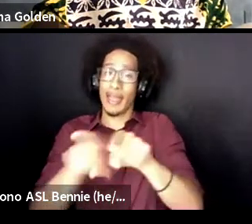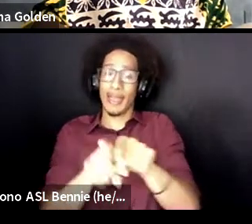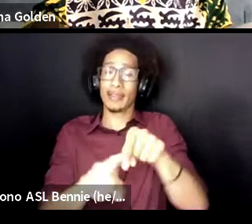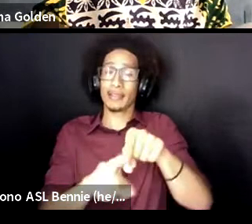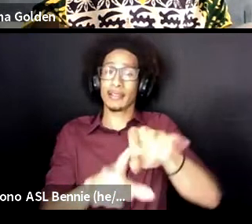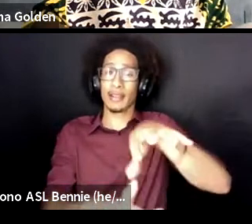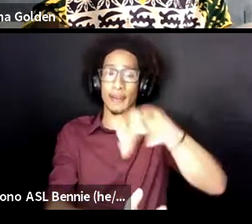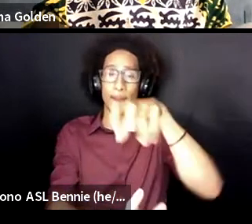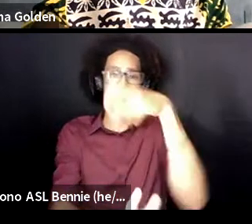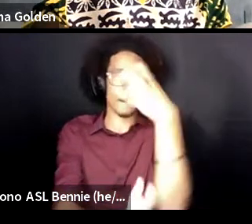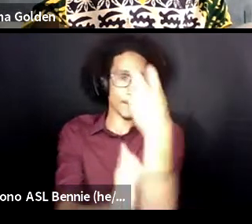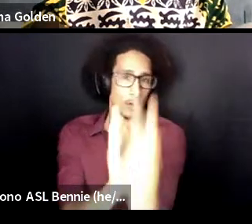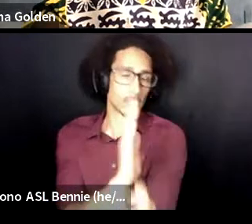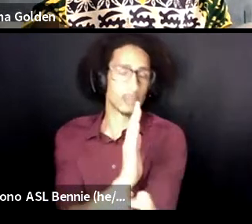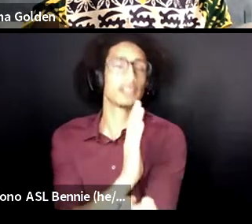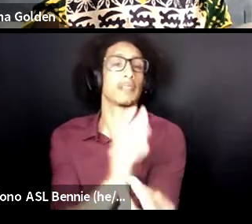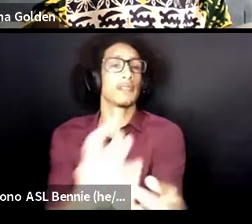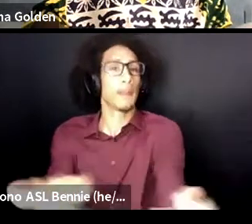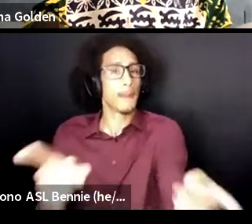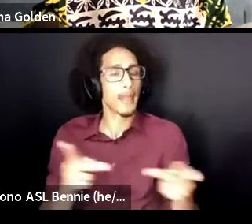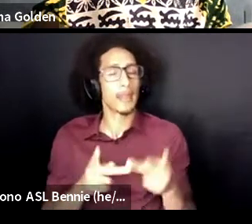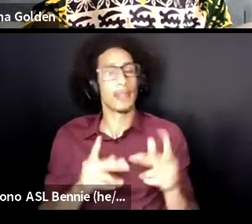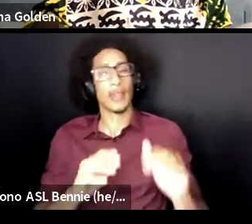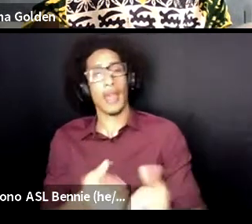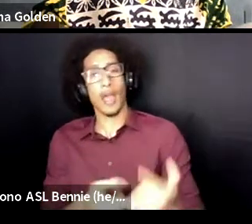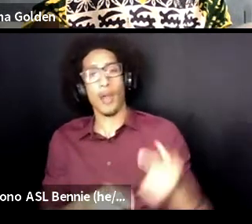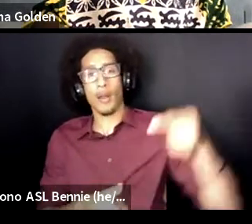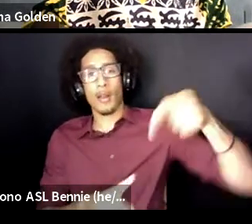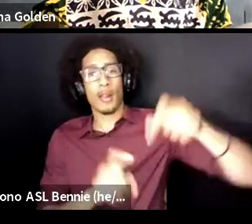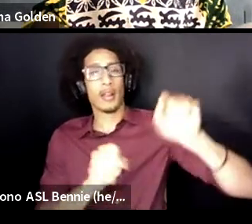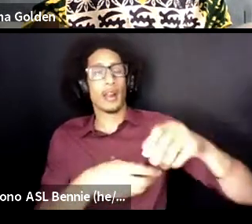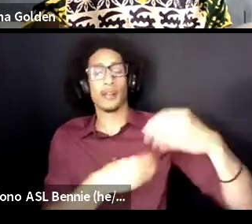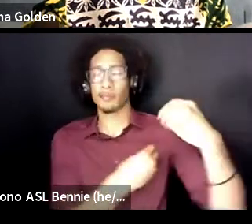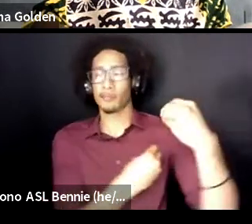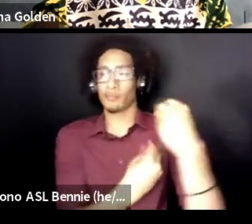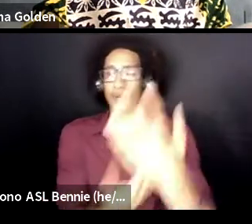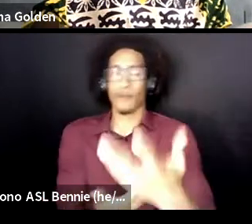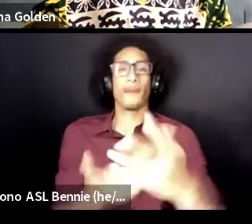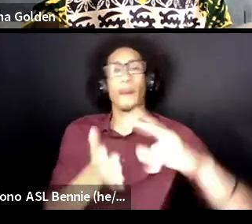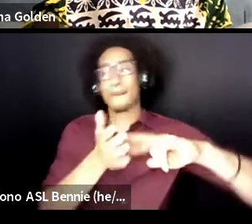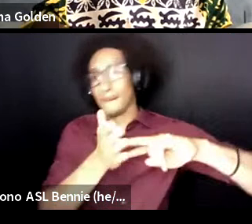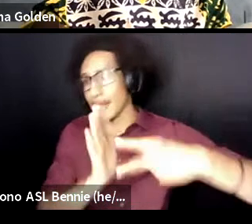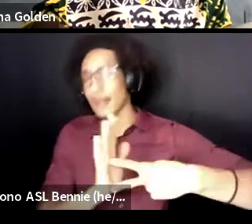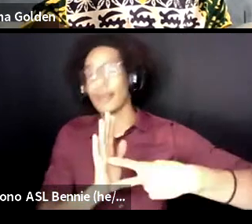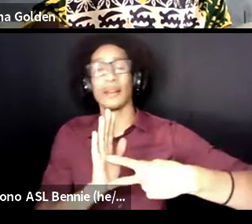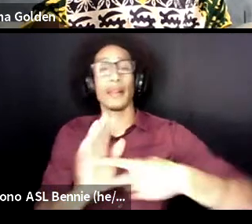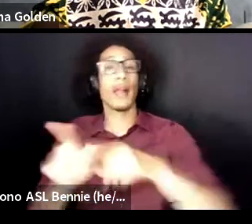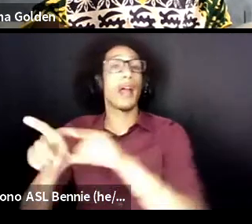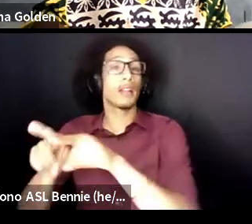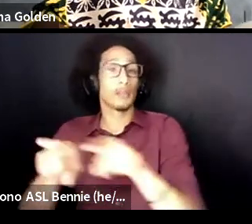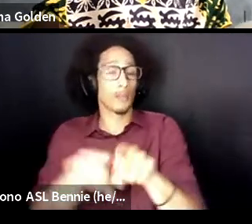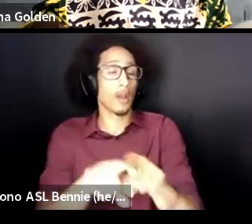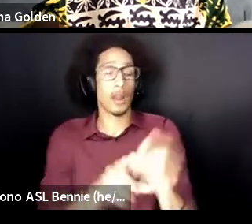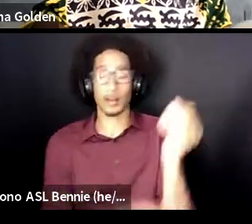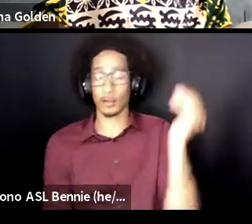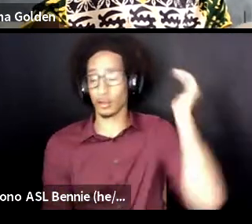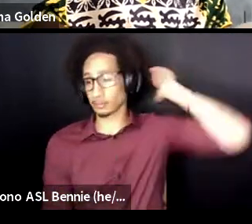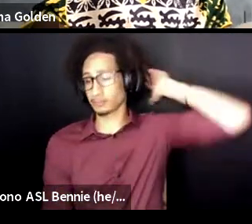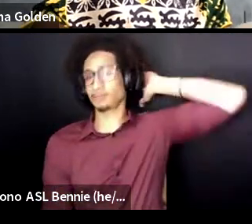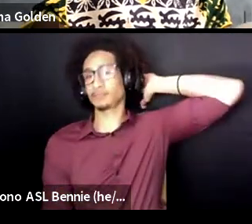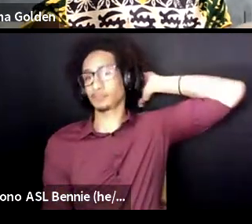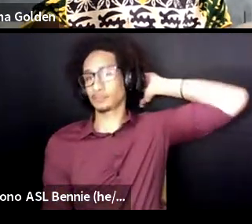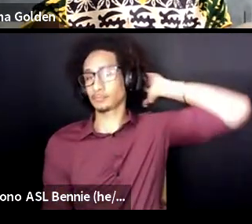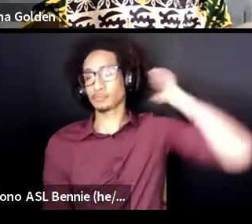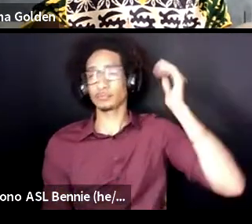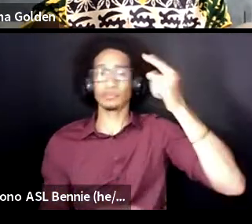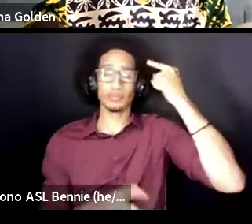transmit meaning subconsciously as well as consciously, because it's very physical and about the way people